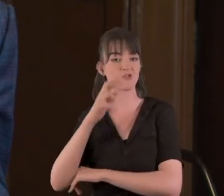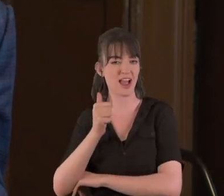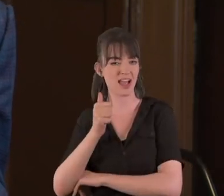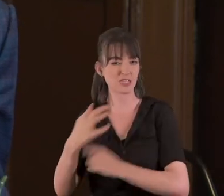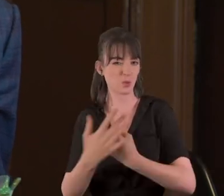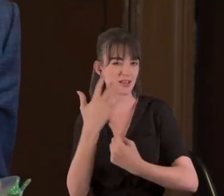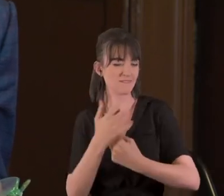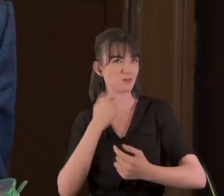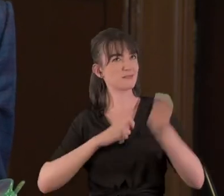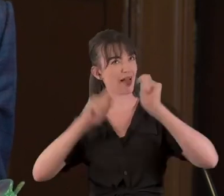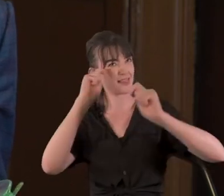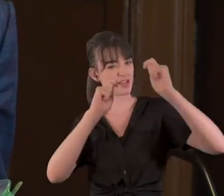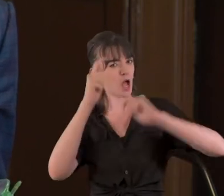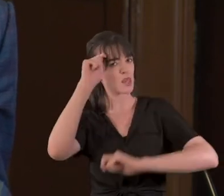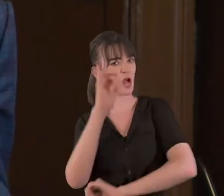So it's